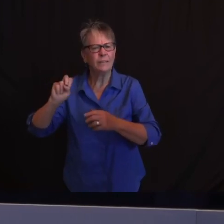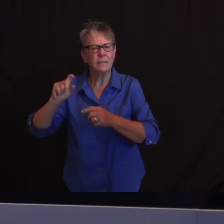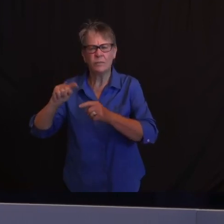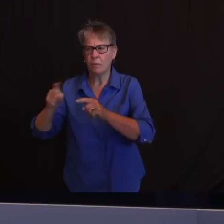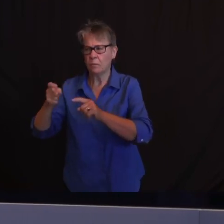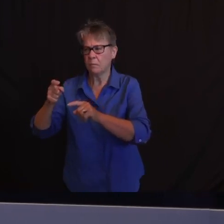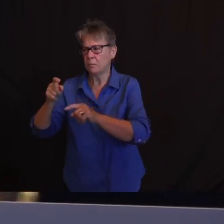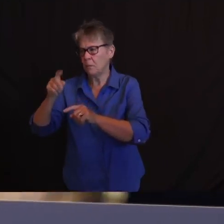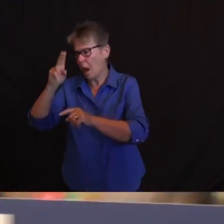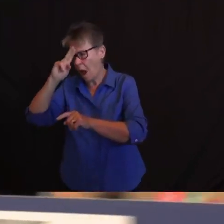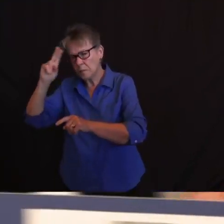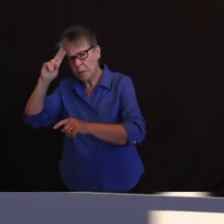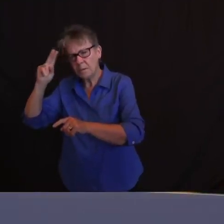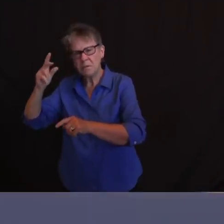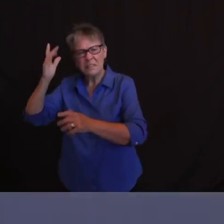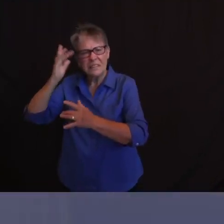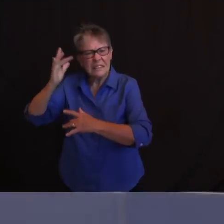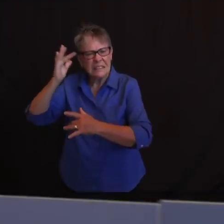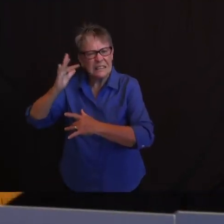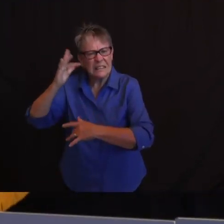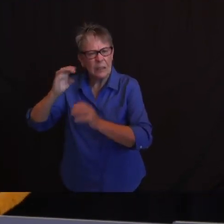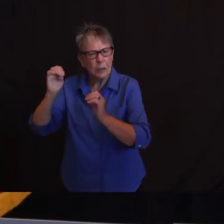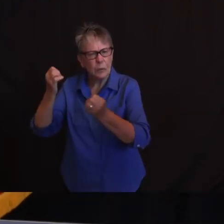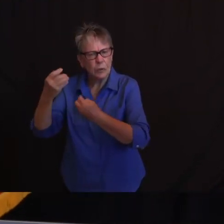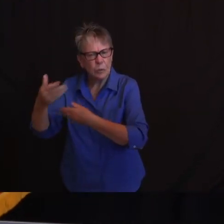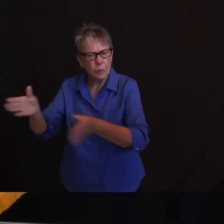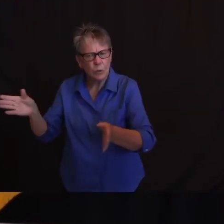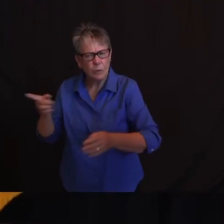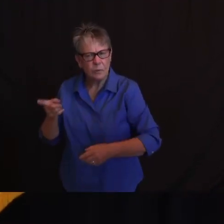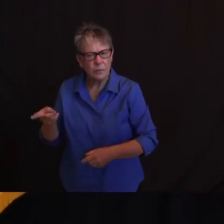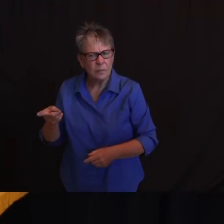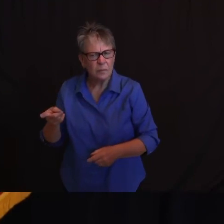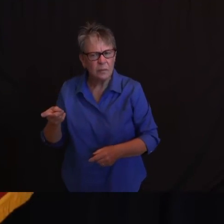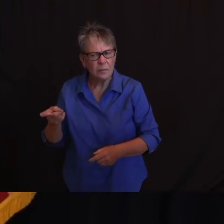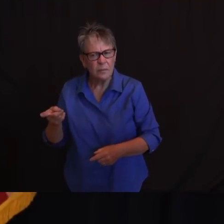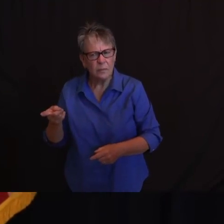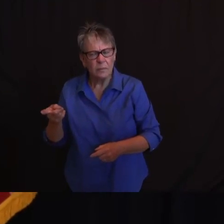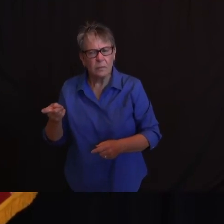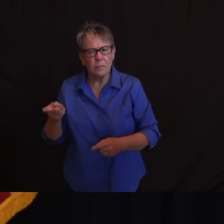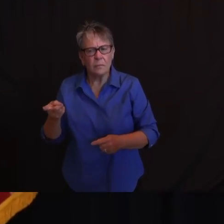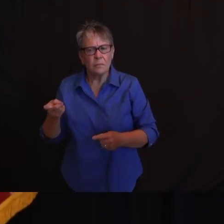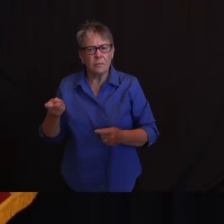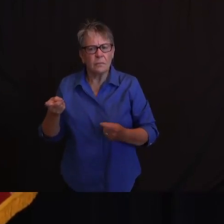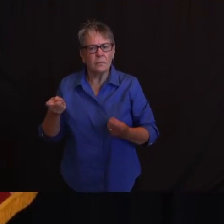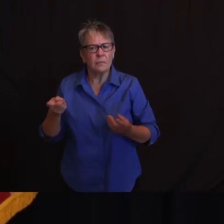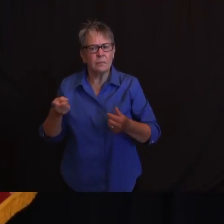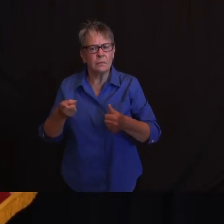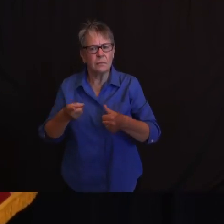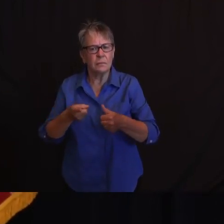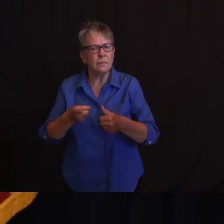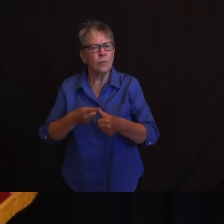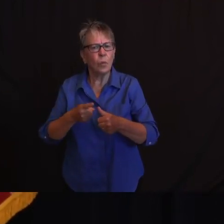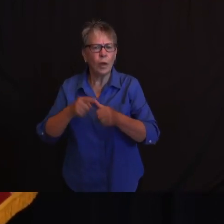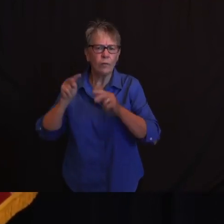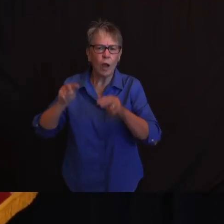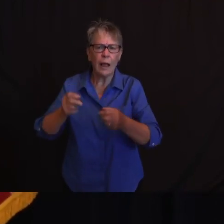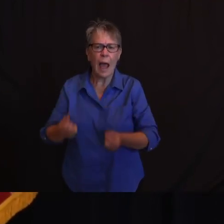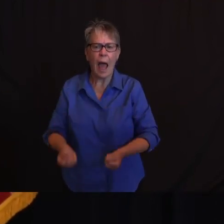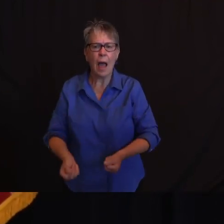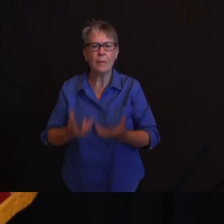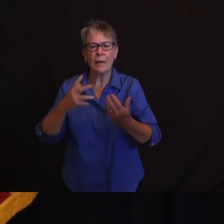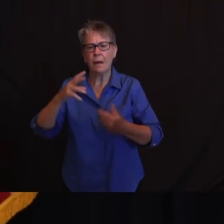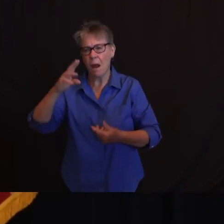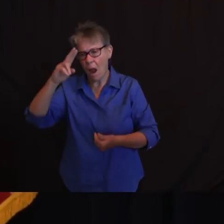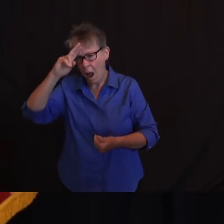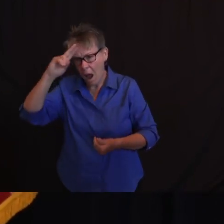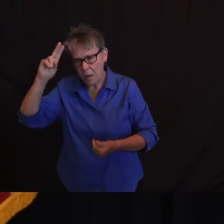that. Right. So as the governor said, the things that we're looking most closely at are things like hospitalizations, the RT, and the spot positivity, but